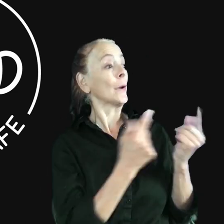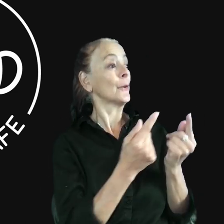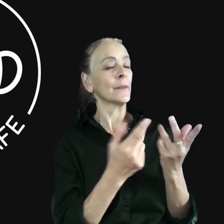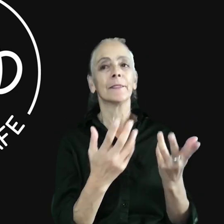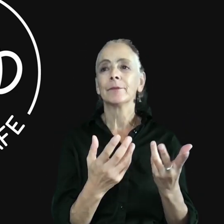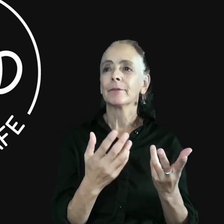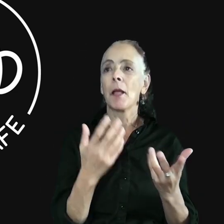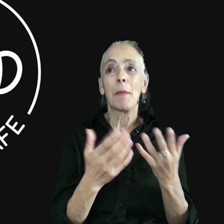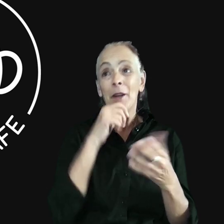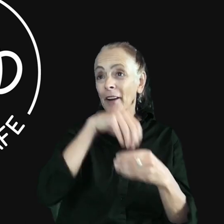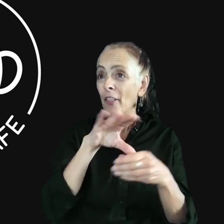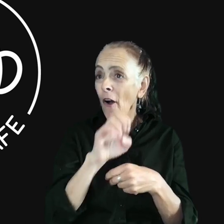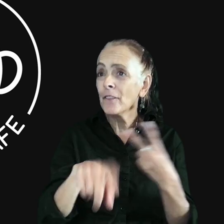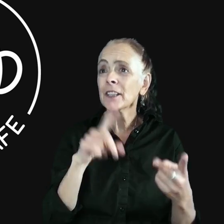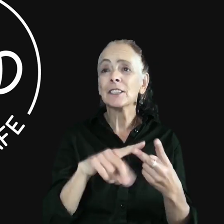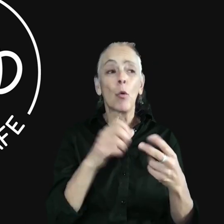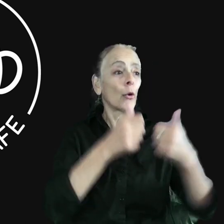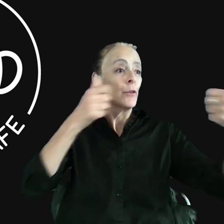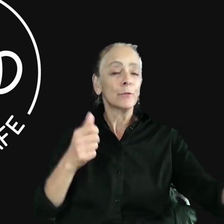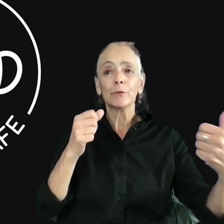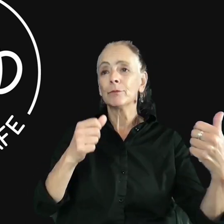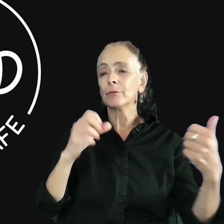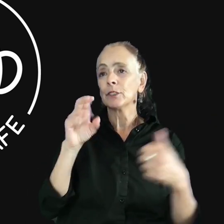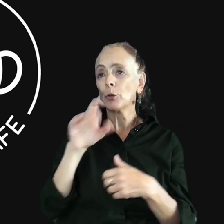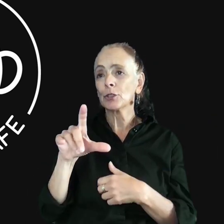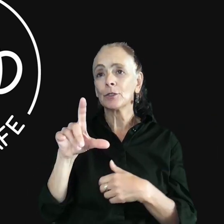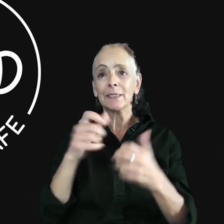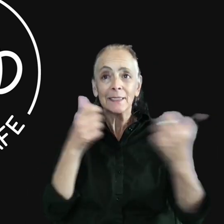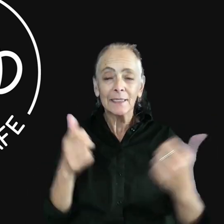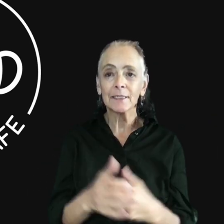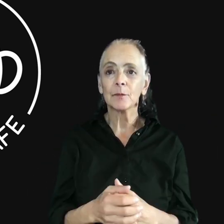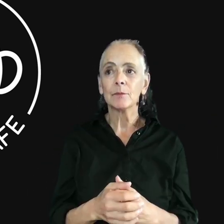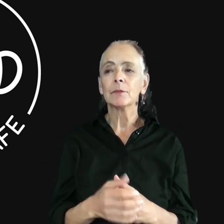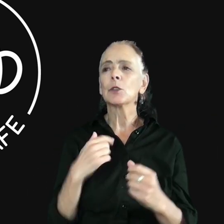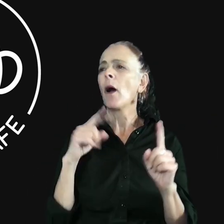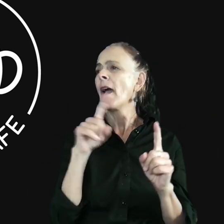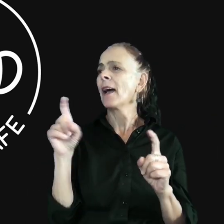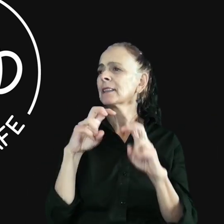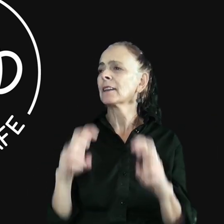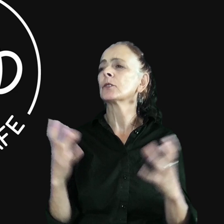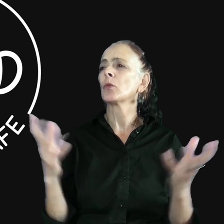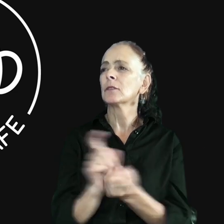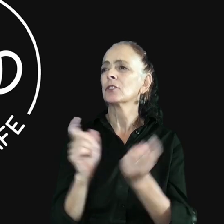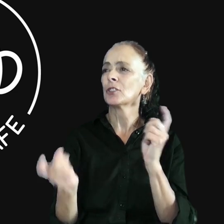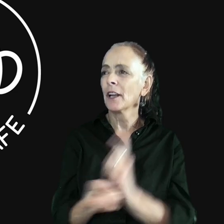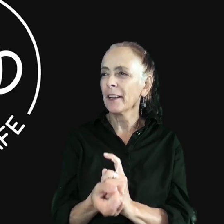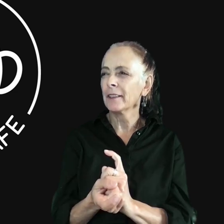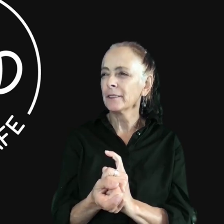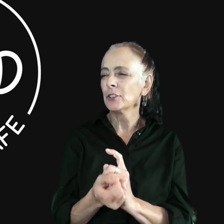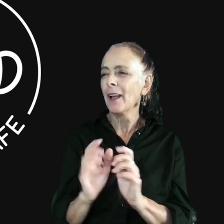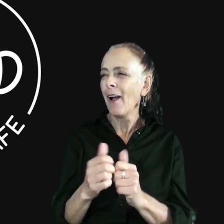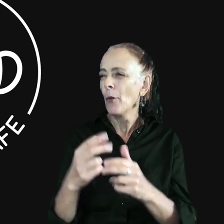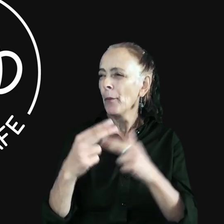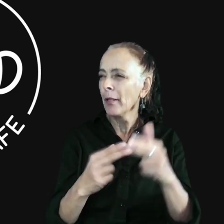they're not in the office all these different things so i asked them you know what has changed when it comes to building these relationships